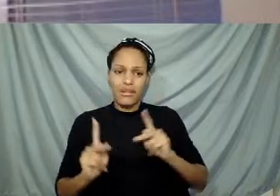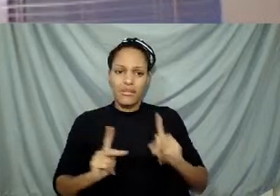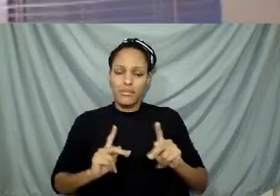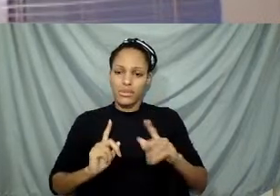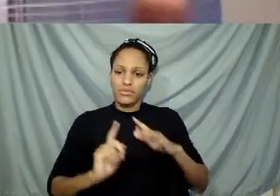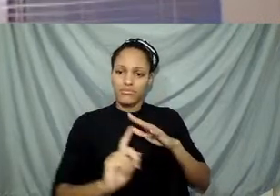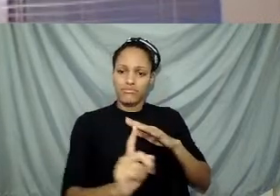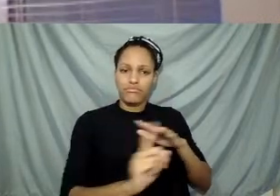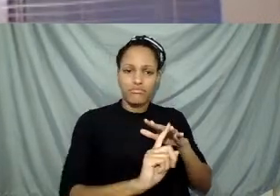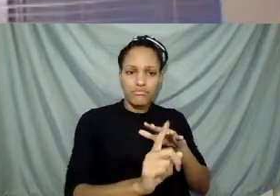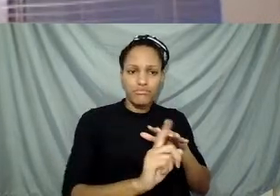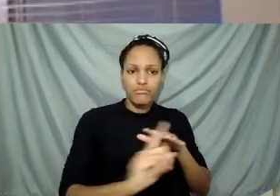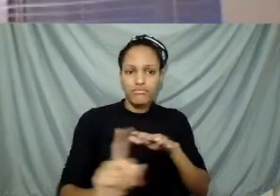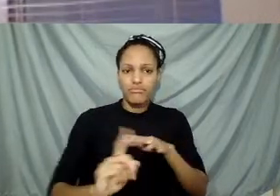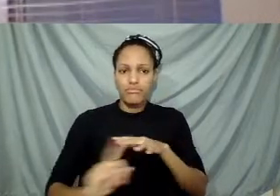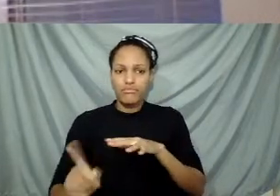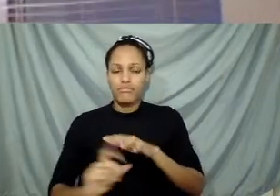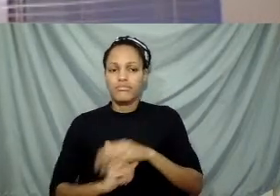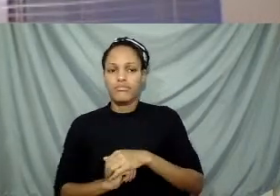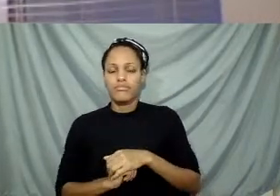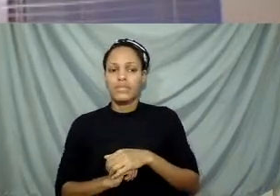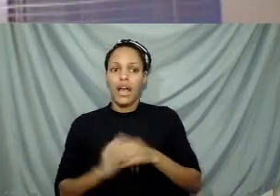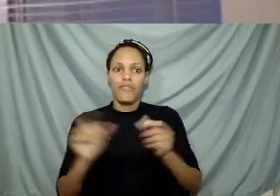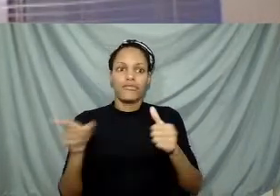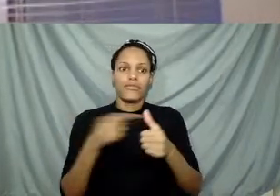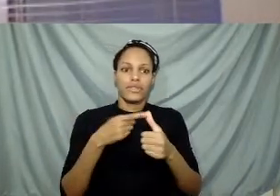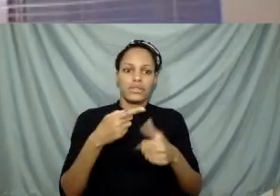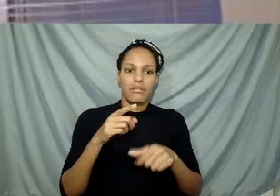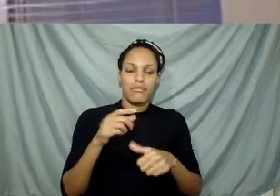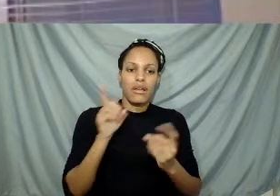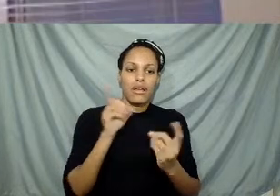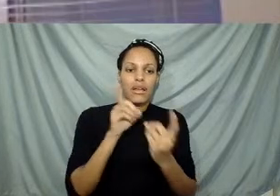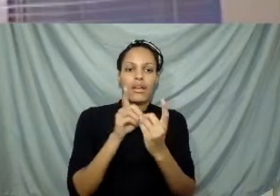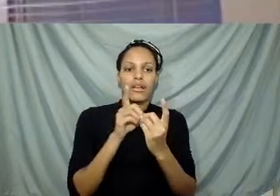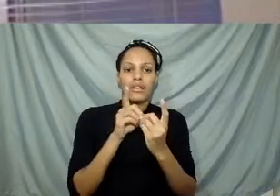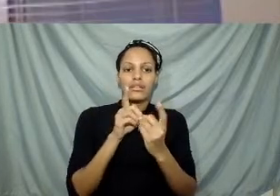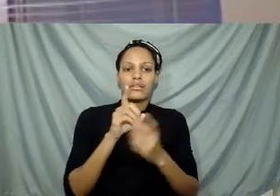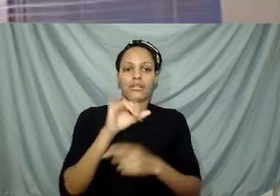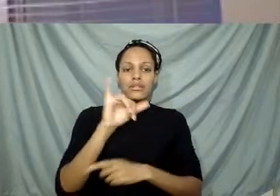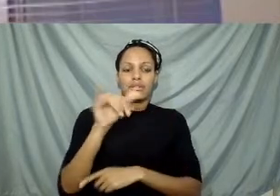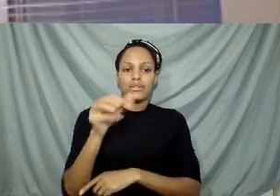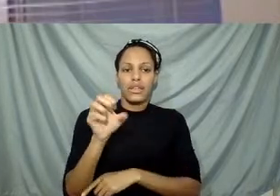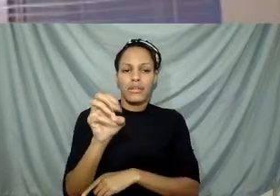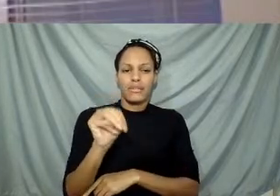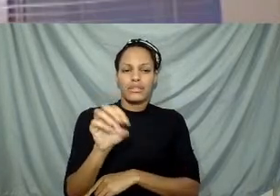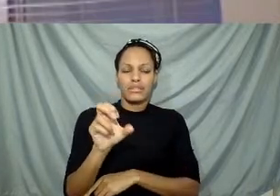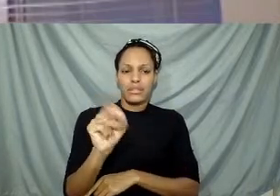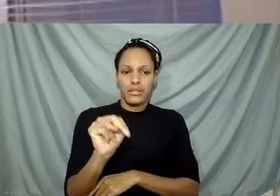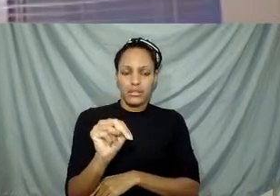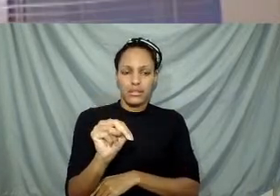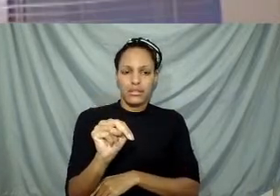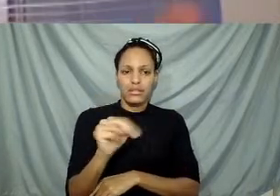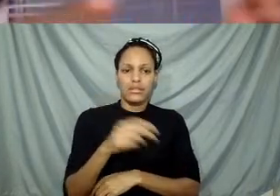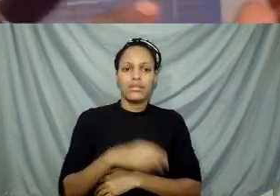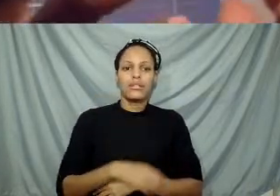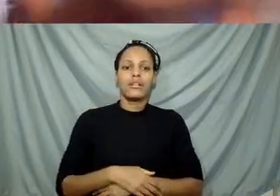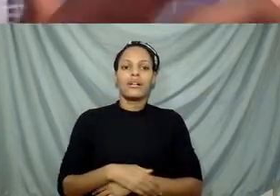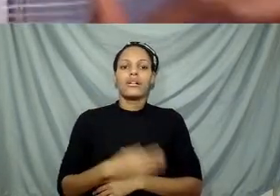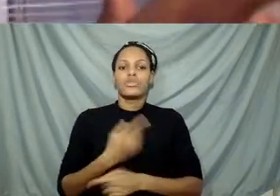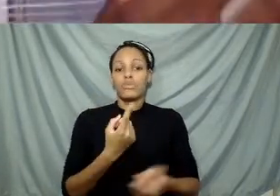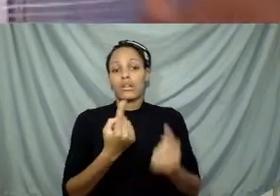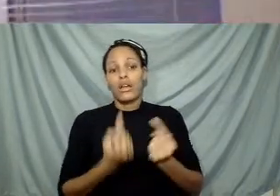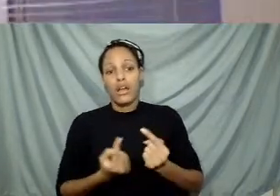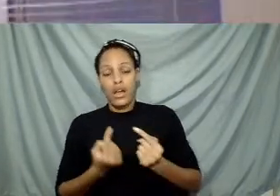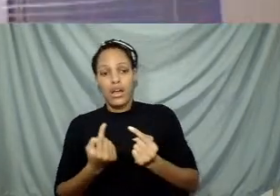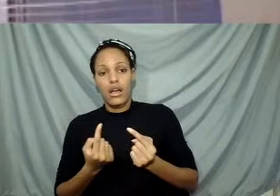creation. That's where I first met Judith Jameson. And during the years when she was dancing Cry, because she would come to the studio and I remember